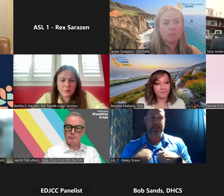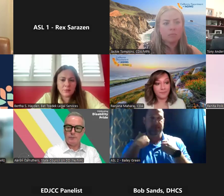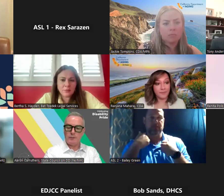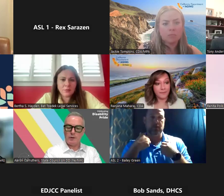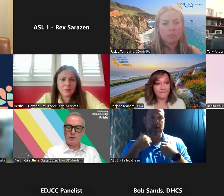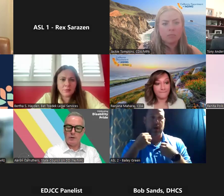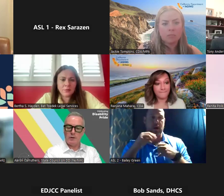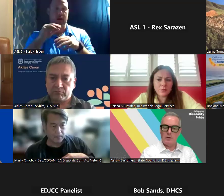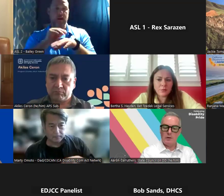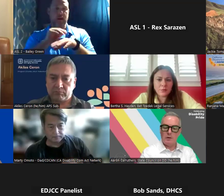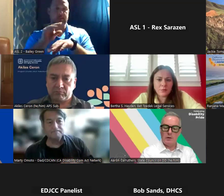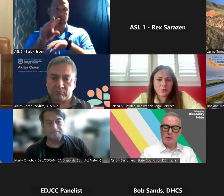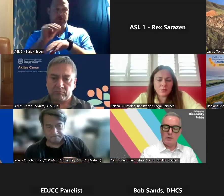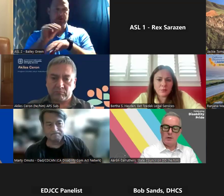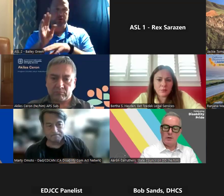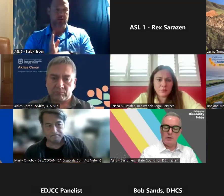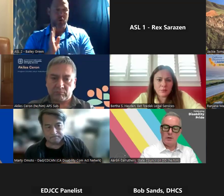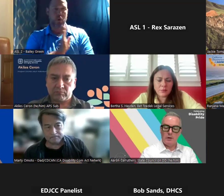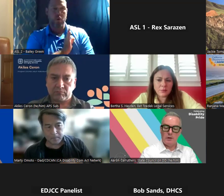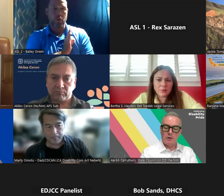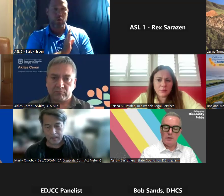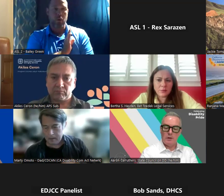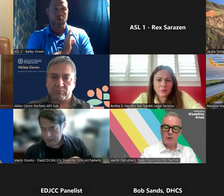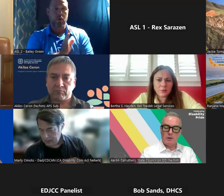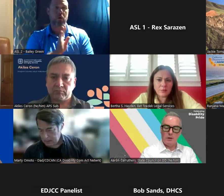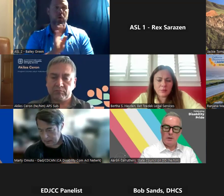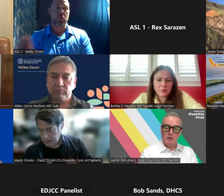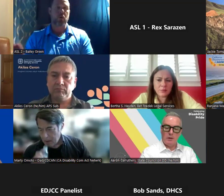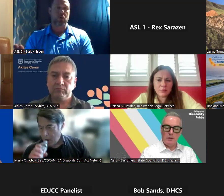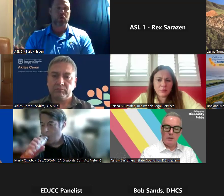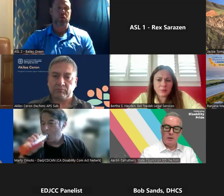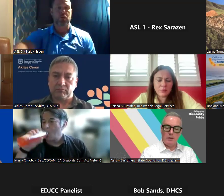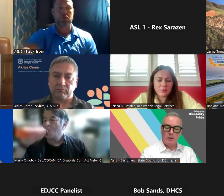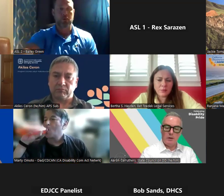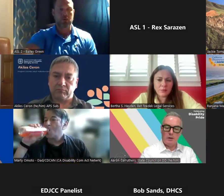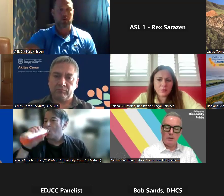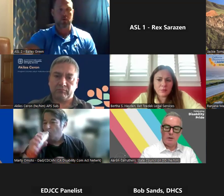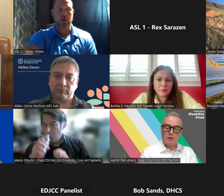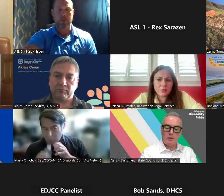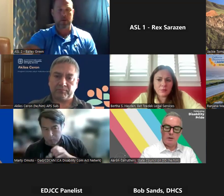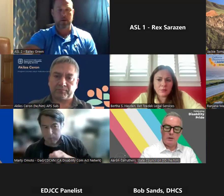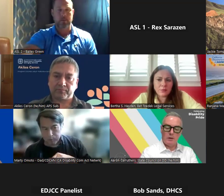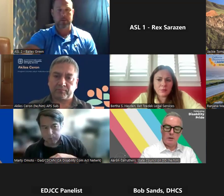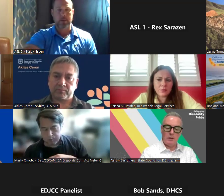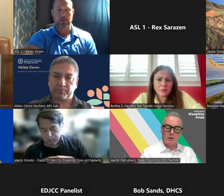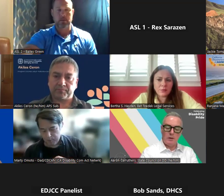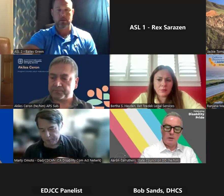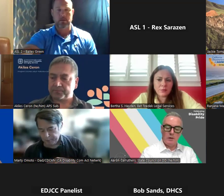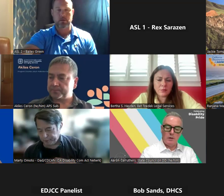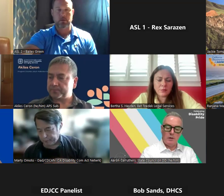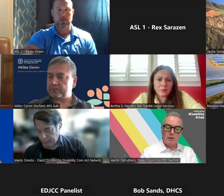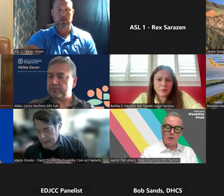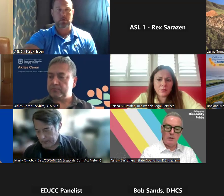board. So there will be more information about that at the day of action, but